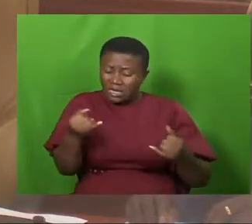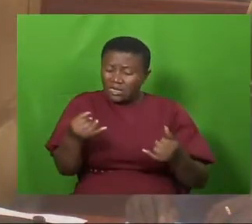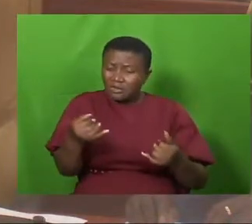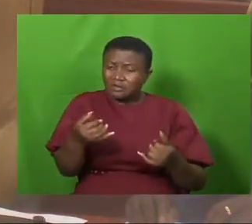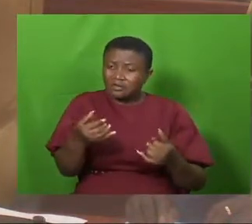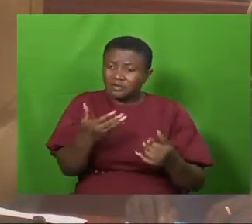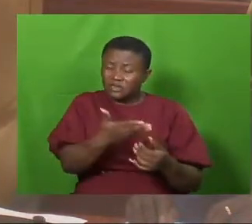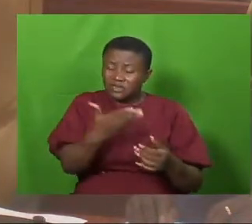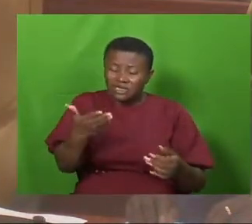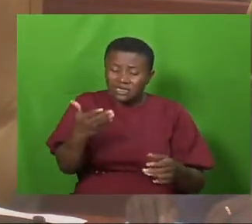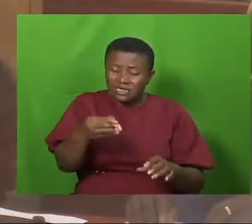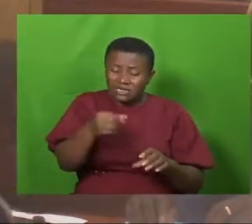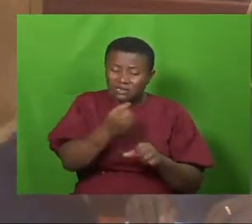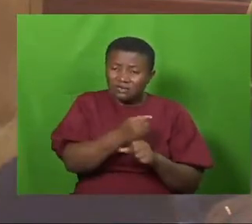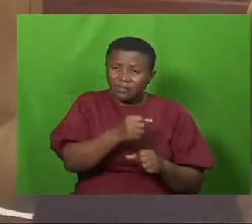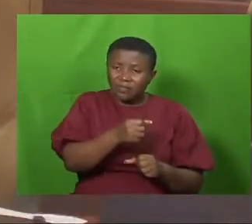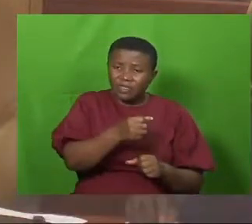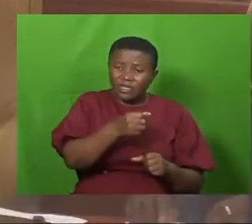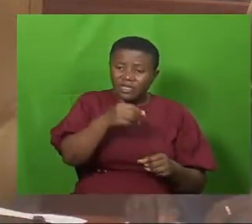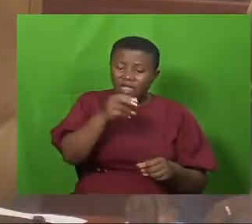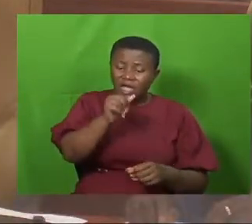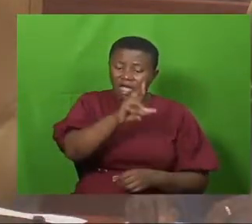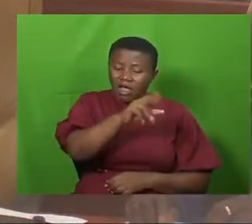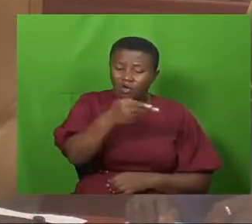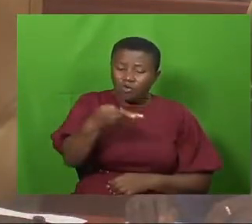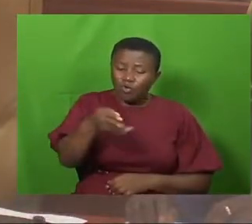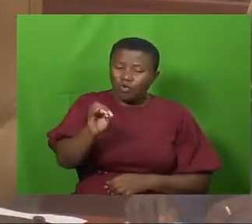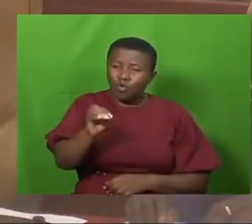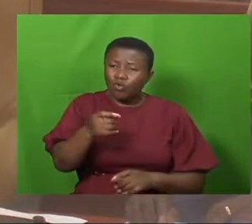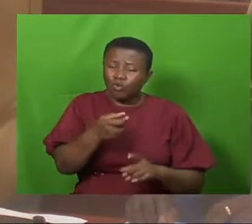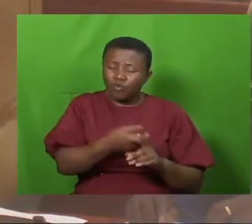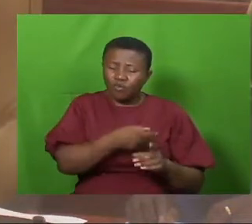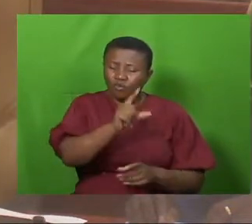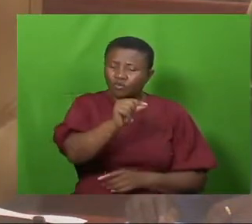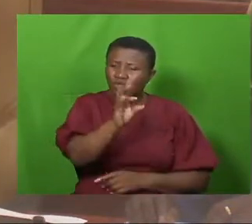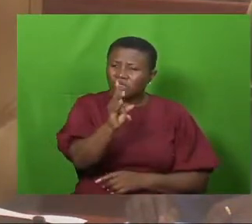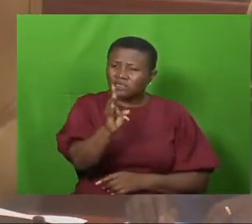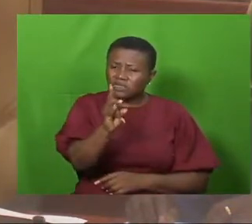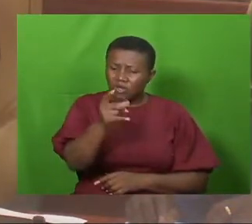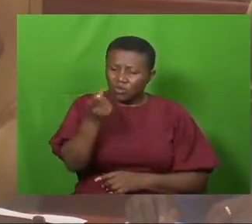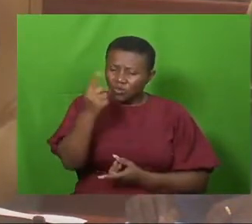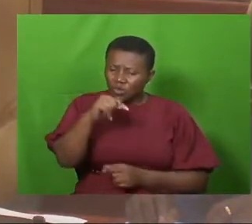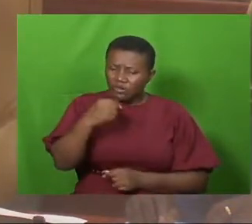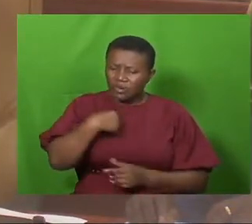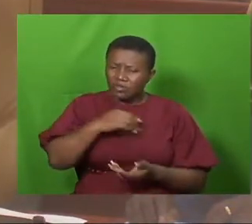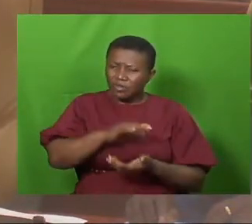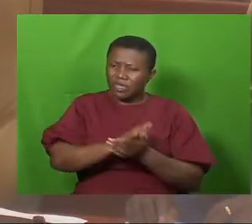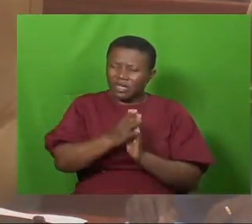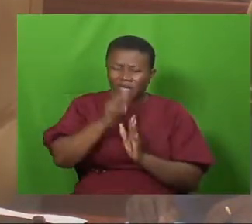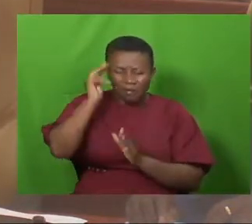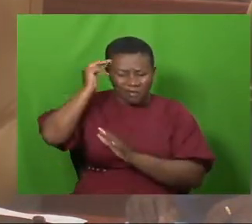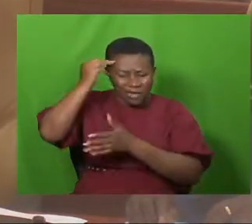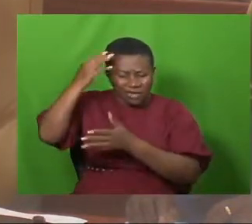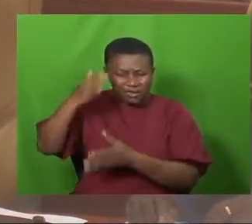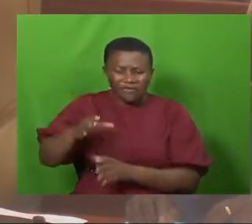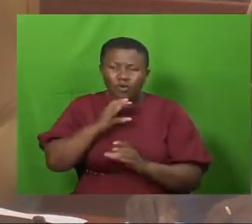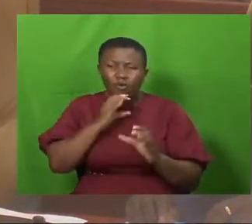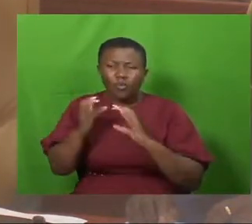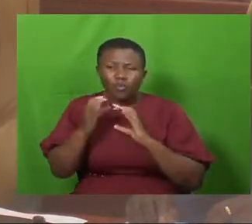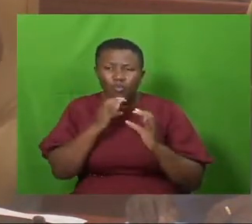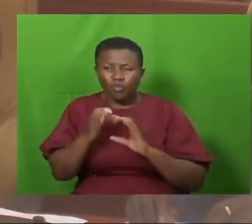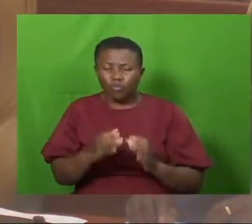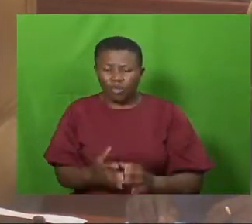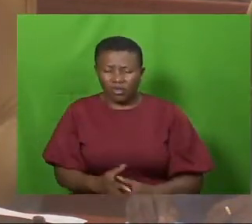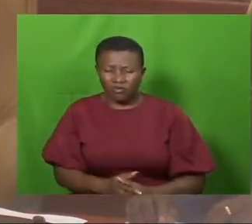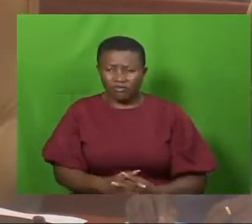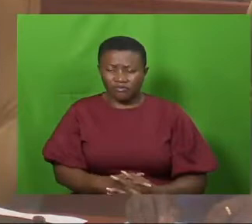was done in 2017 under my watch as Minister of Communications during the time of this